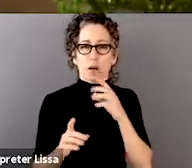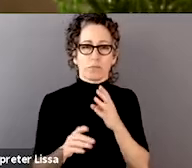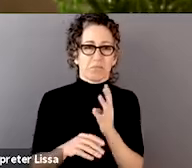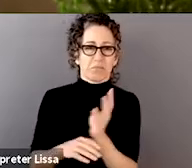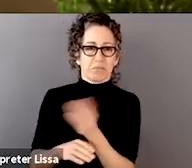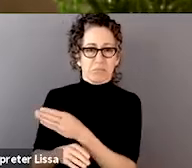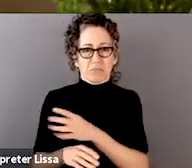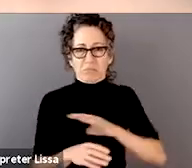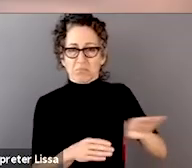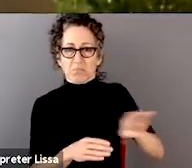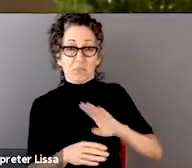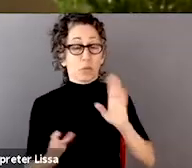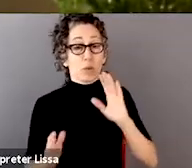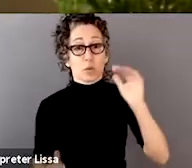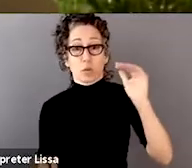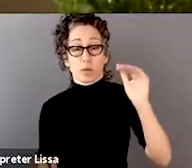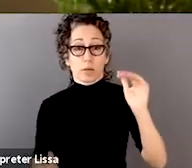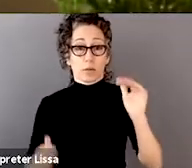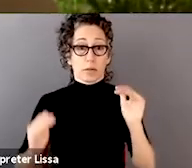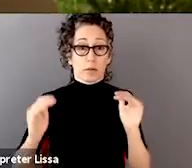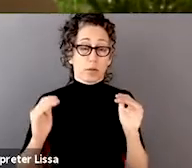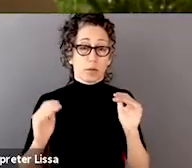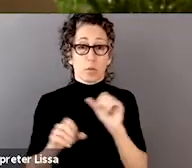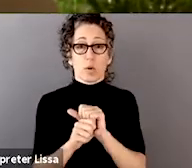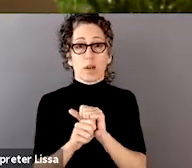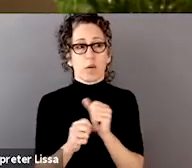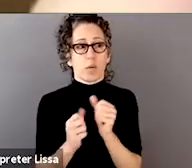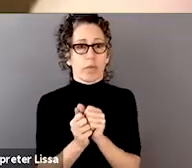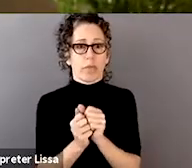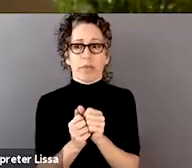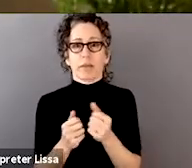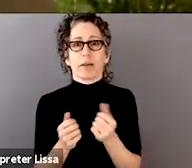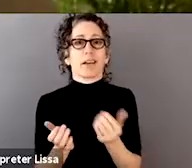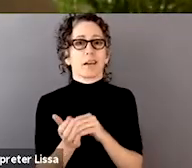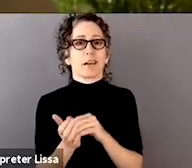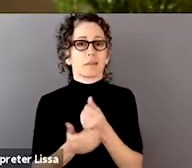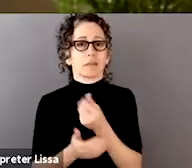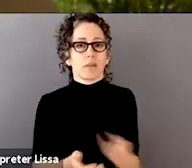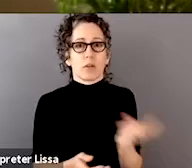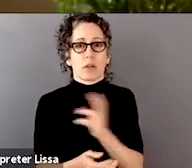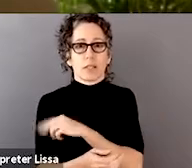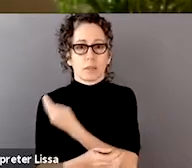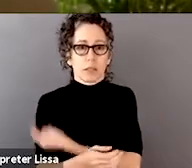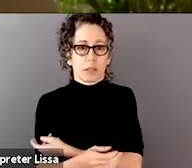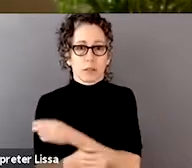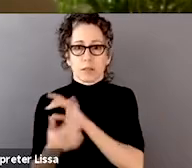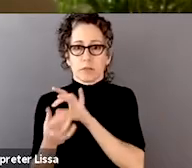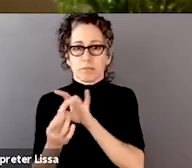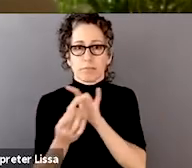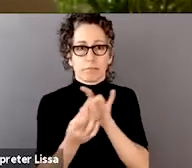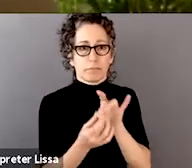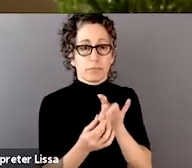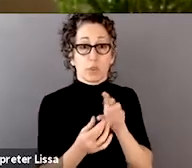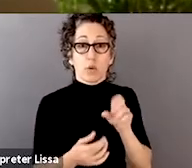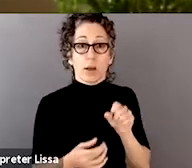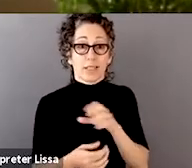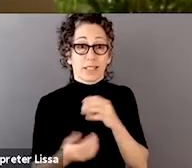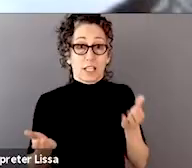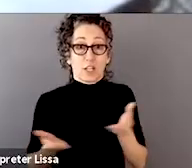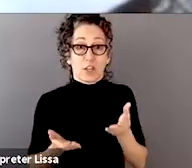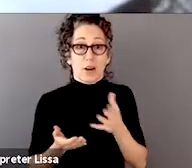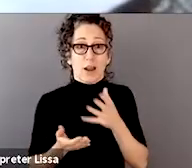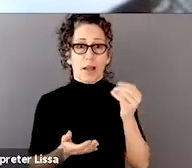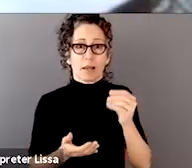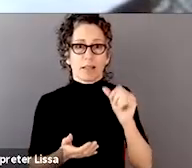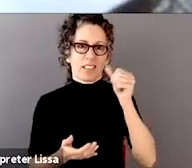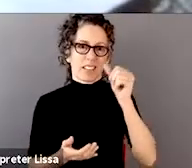on in partnership with like several hospitals and other places also. So yeah, both in US and in India. All right, great. Thank